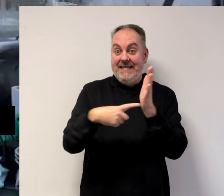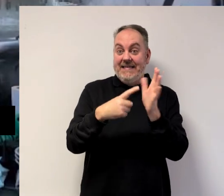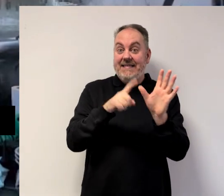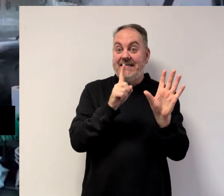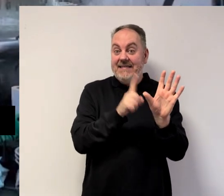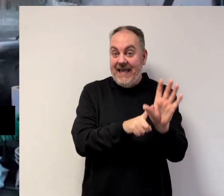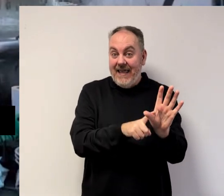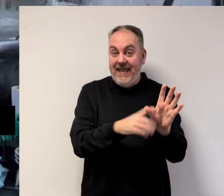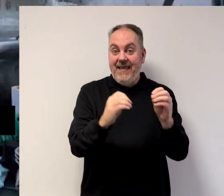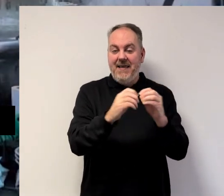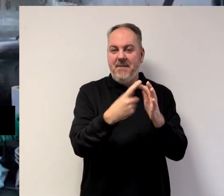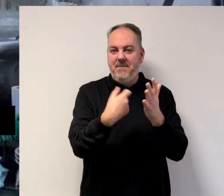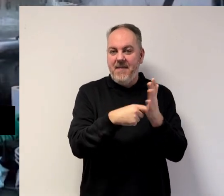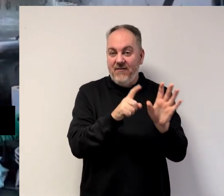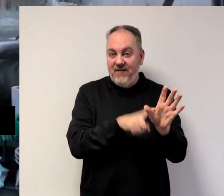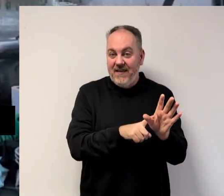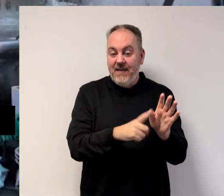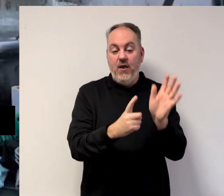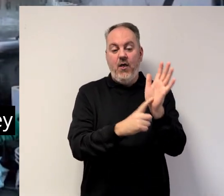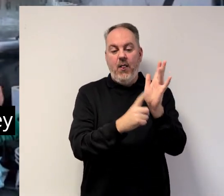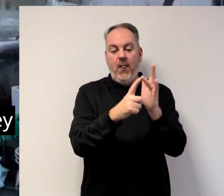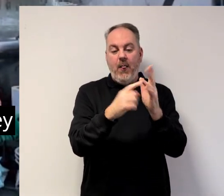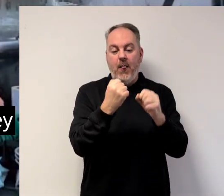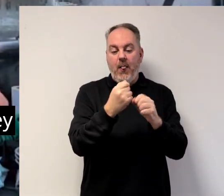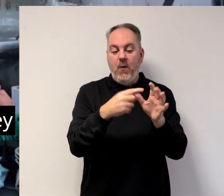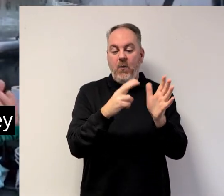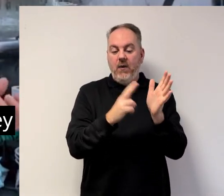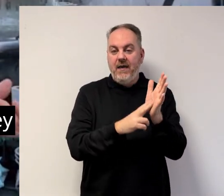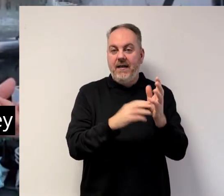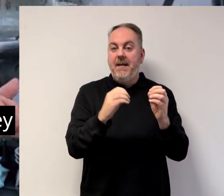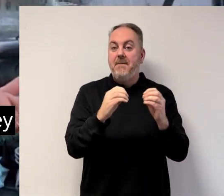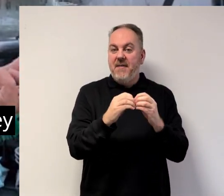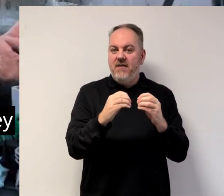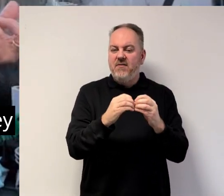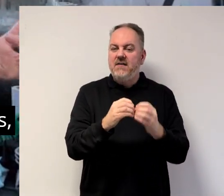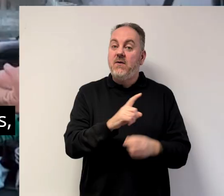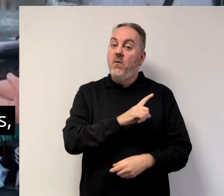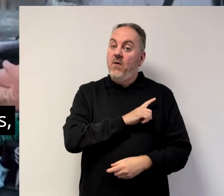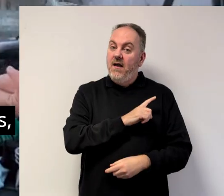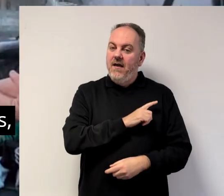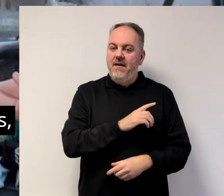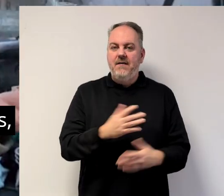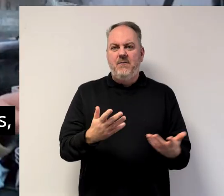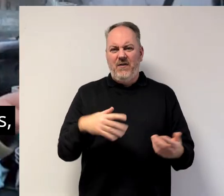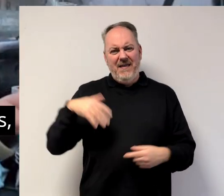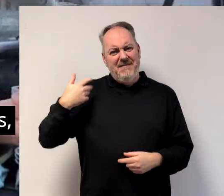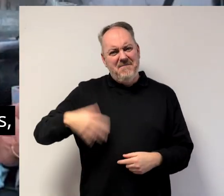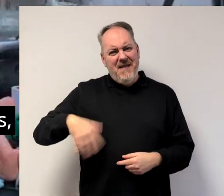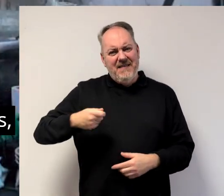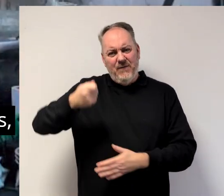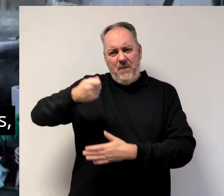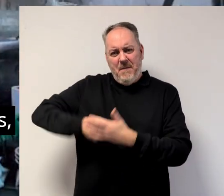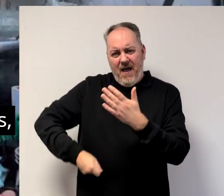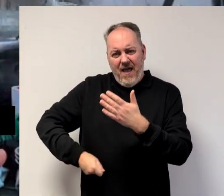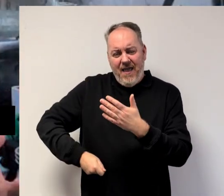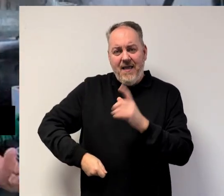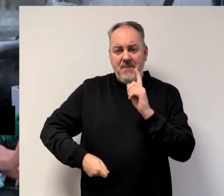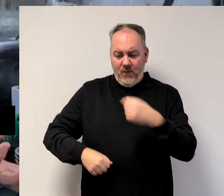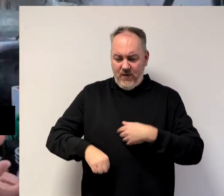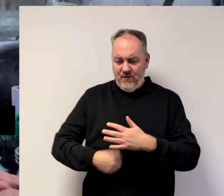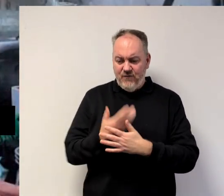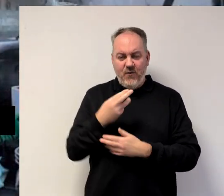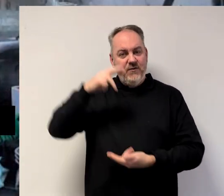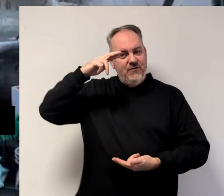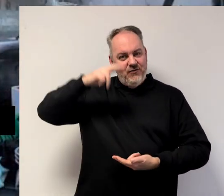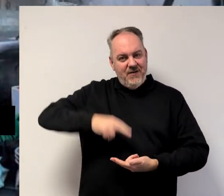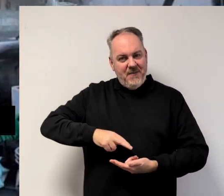they're expensive to buy in a shop and they can use them in smoothies, but they can't use in smoothies. We can make jams,